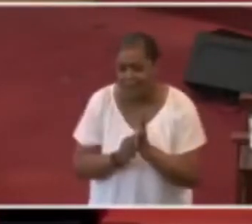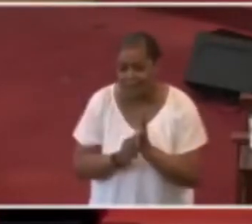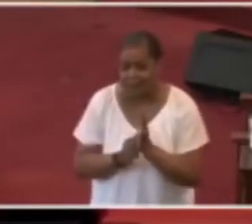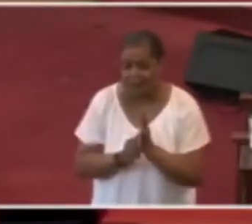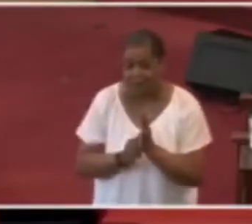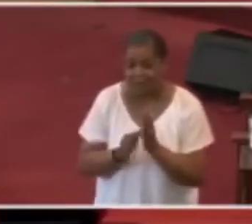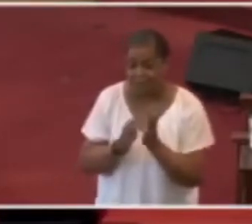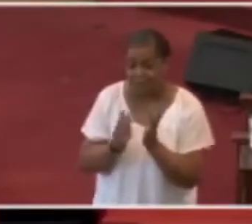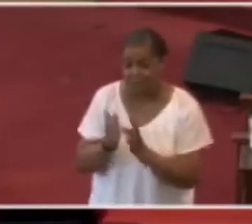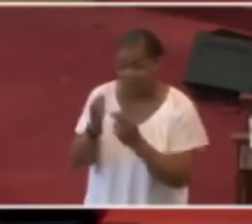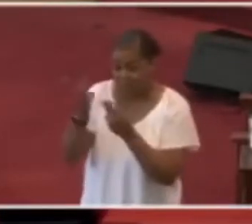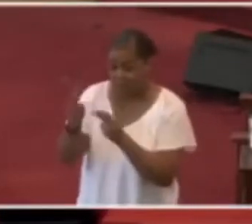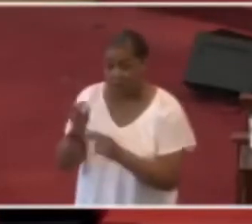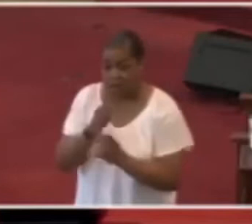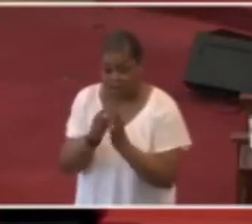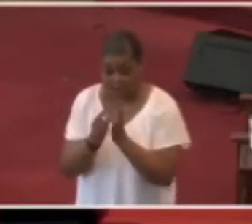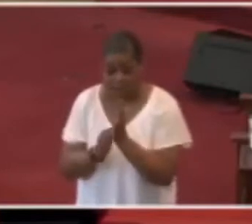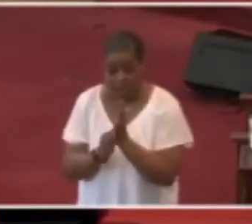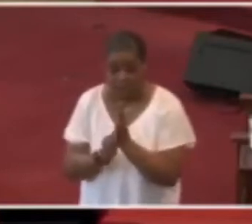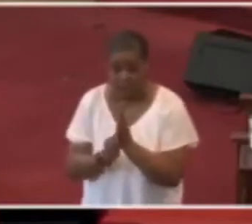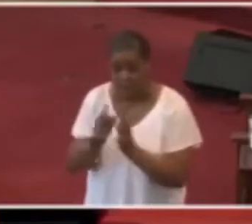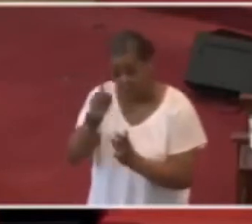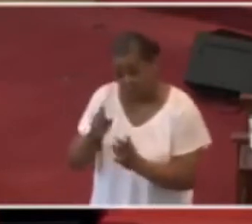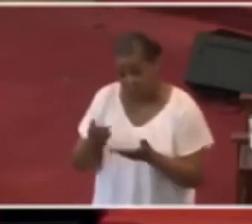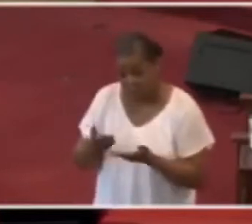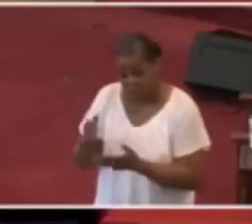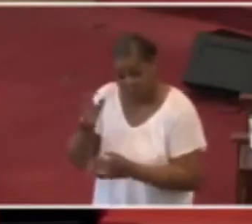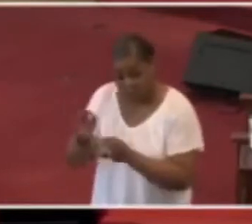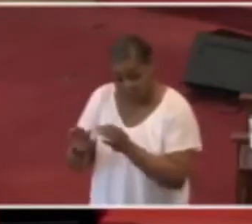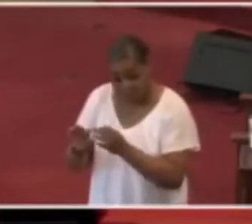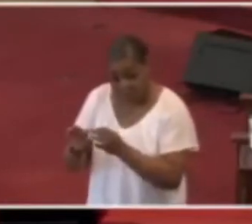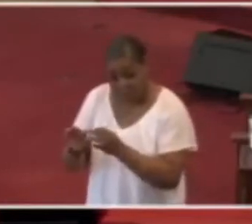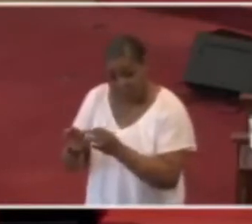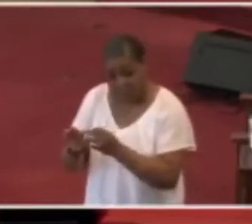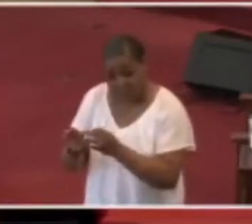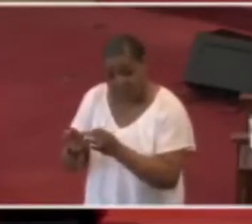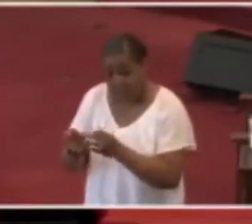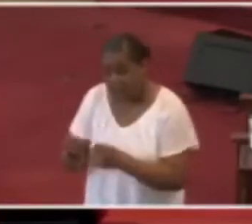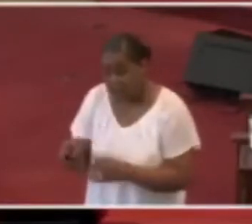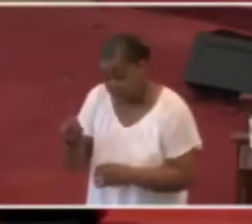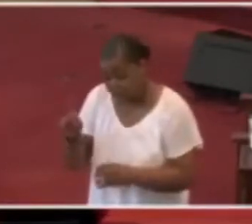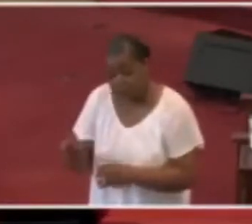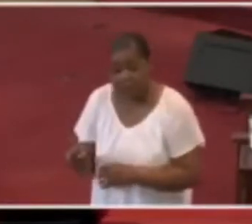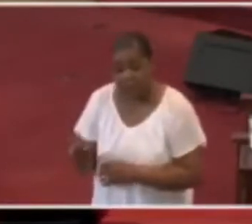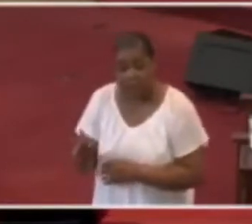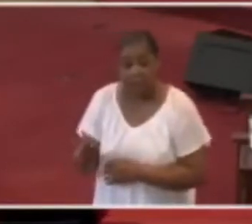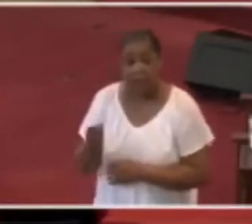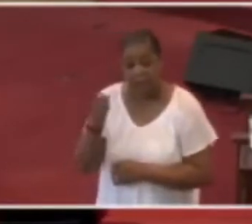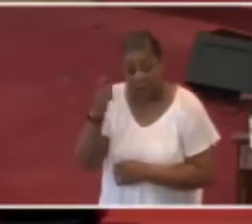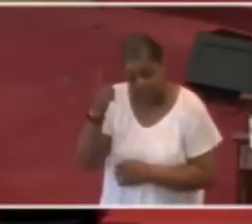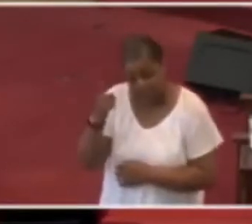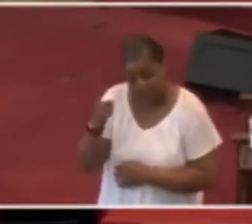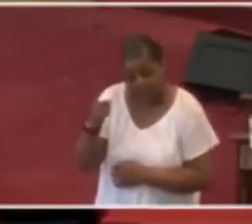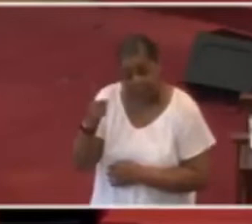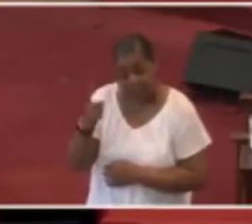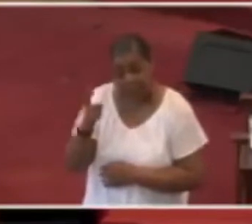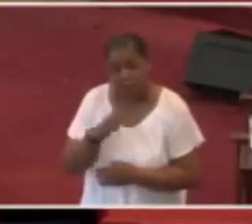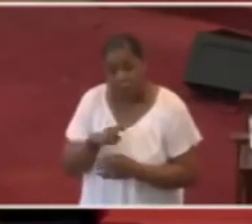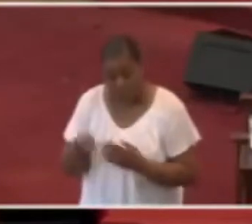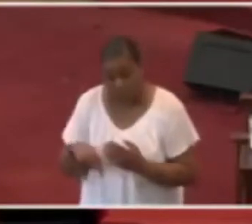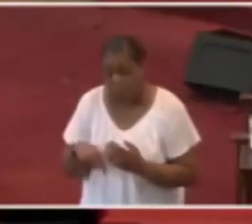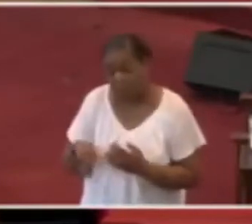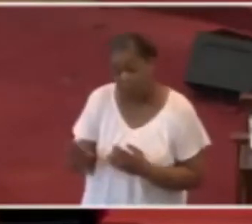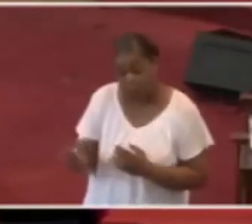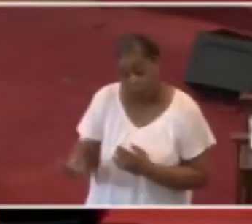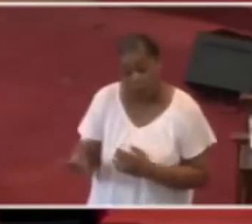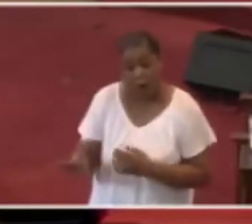He honors it. A judgment has to be rendered. Her act has to be addressed. She has to deal with the consequences of her actions.